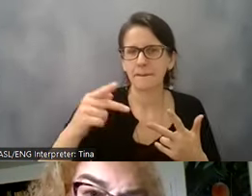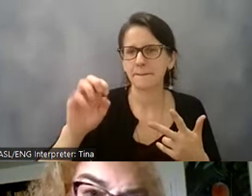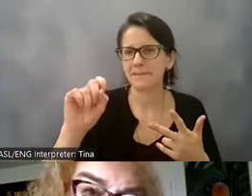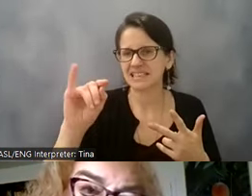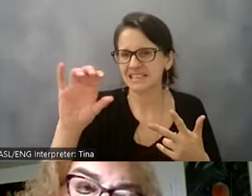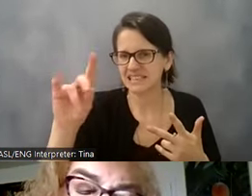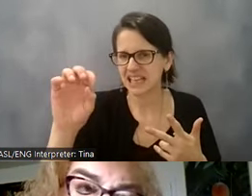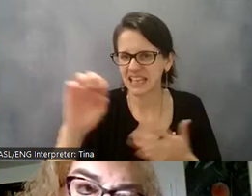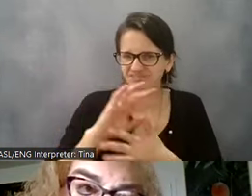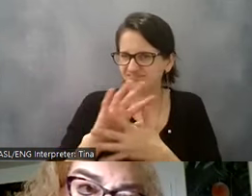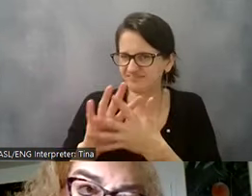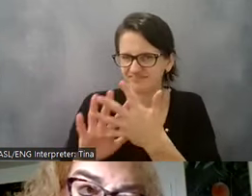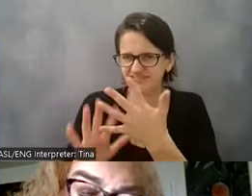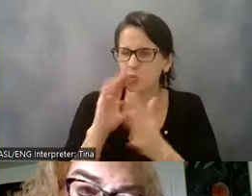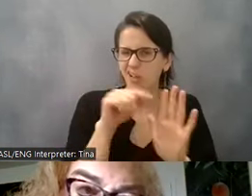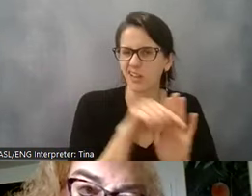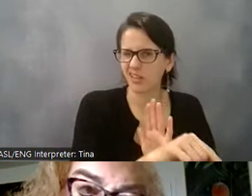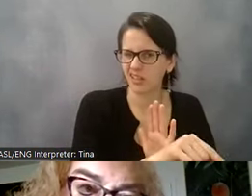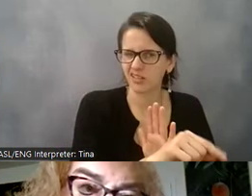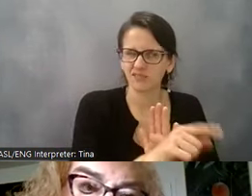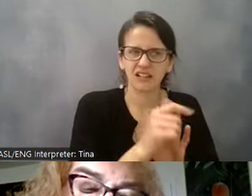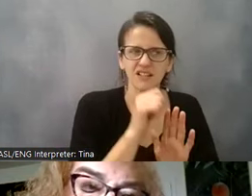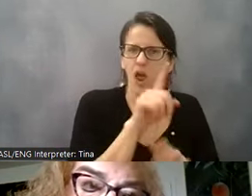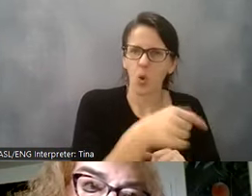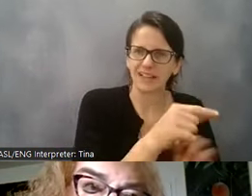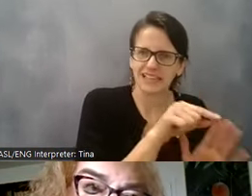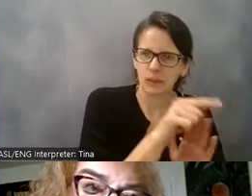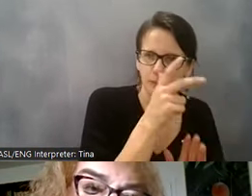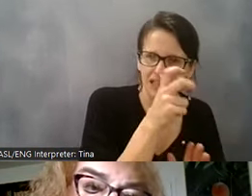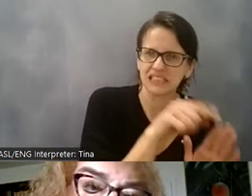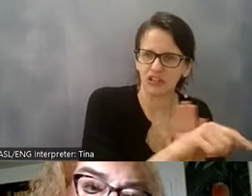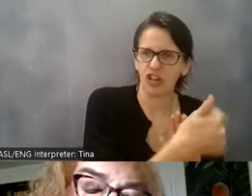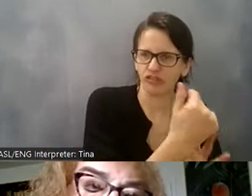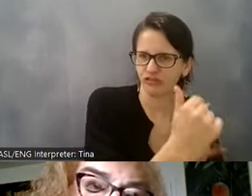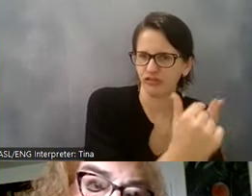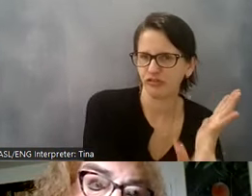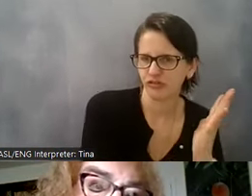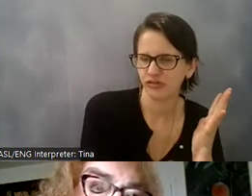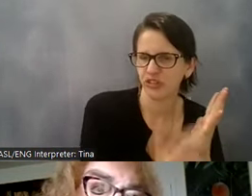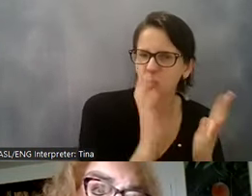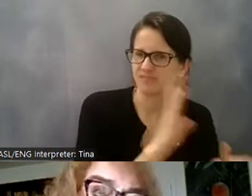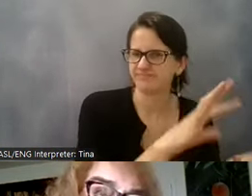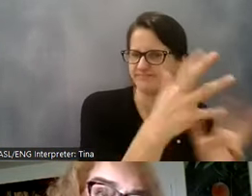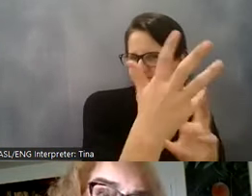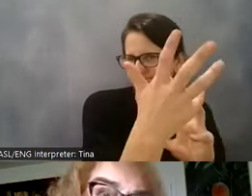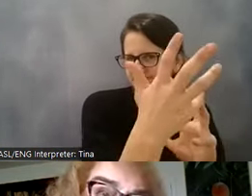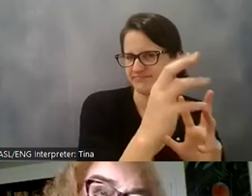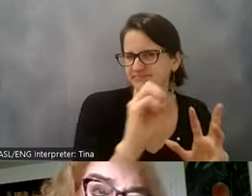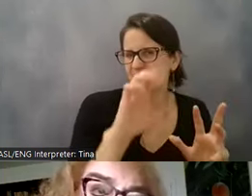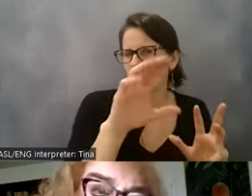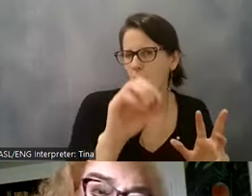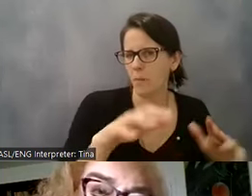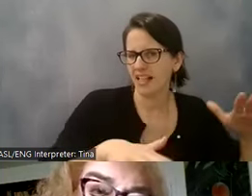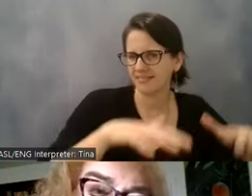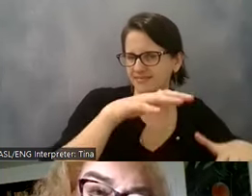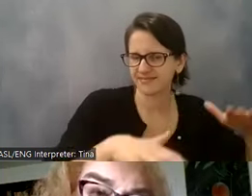will inevitably kill more than just you want to kill. They'll kill all kinds of things, and that will disrupt the ecological balance. And